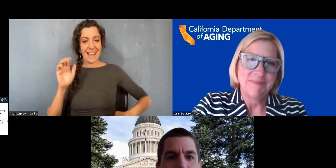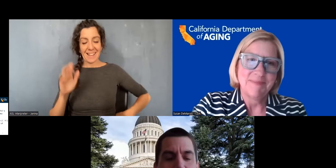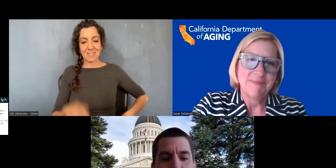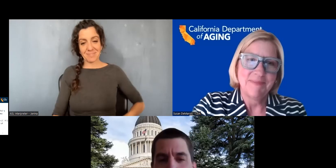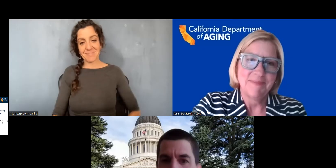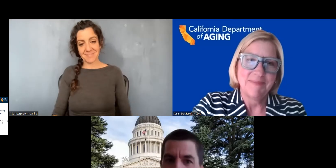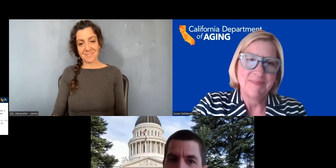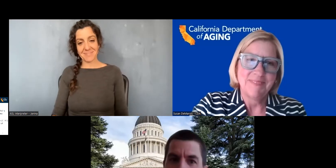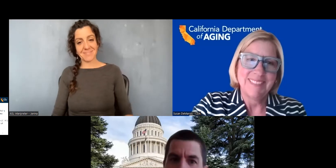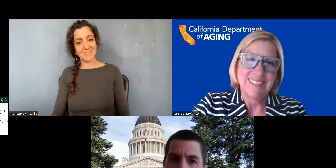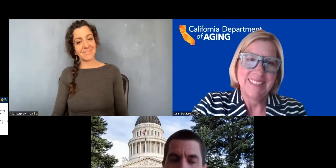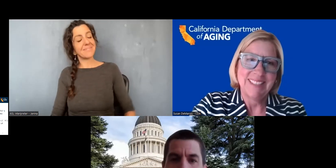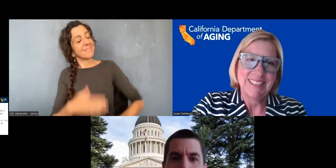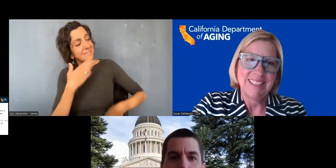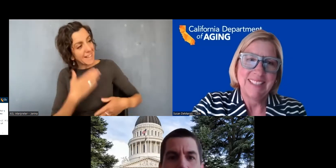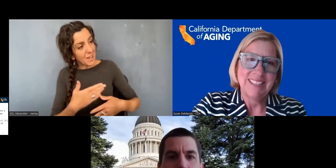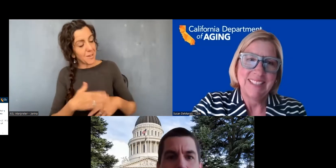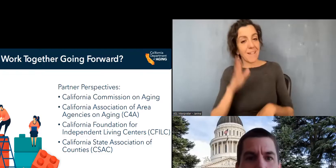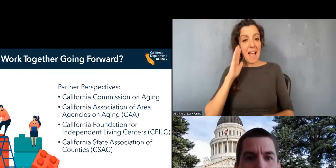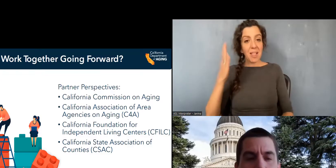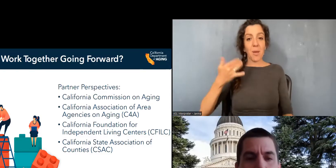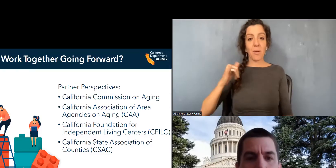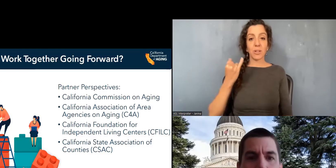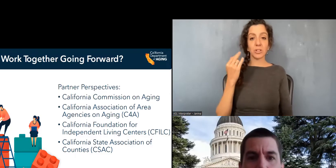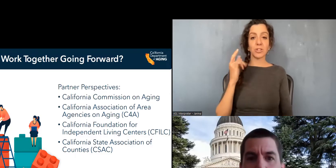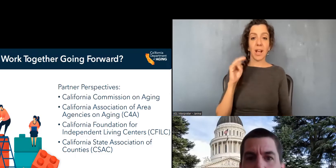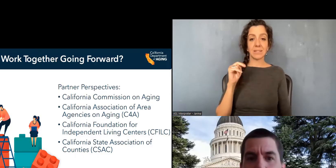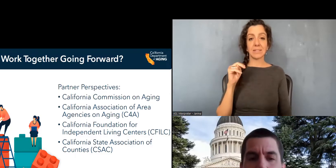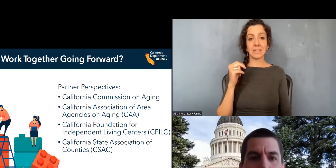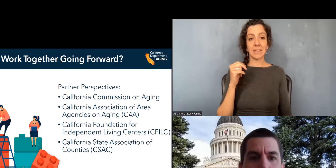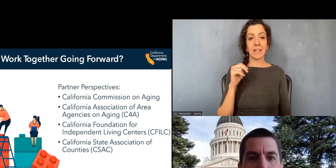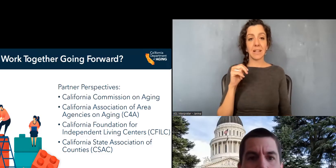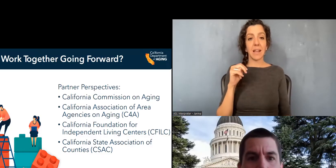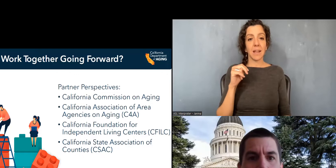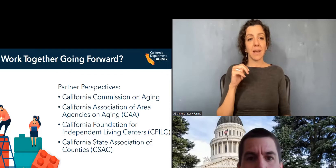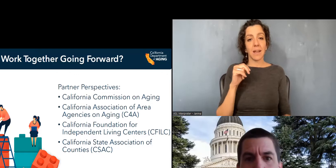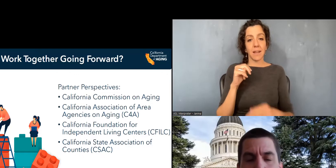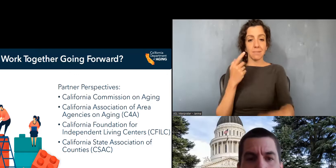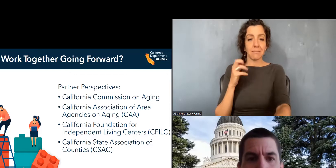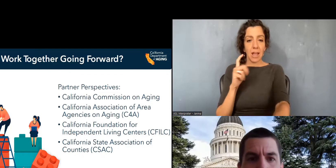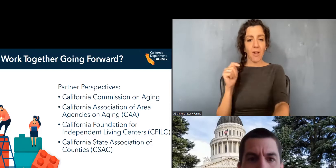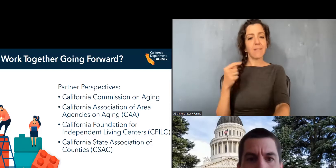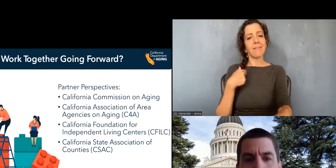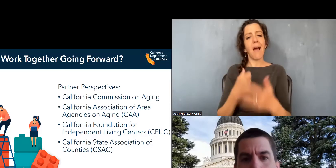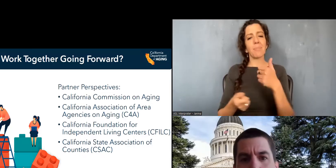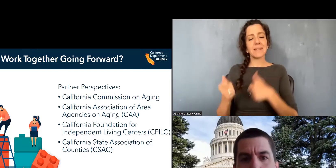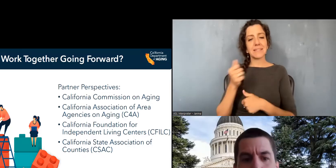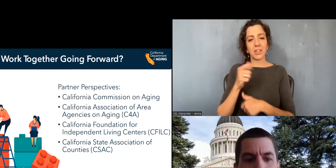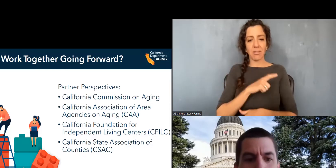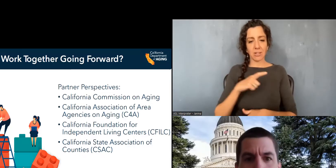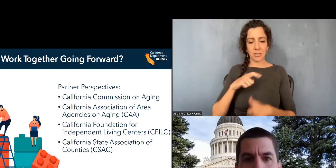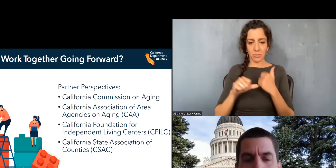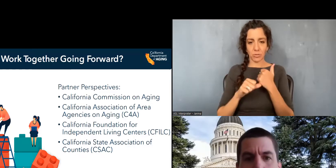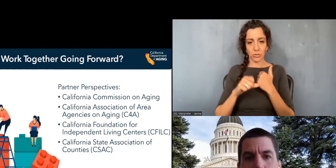Great. Thank you, Director DeMorris. Hi, everyone. Justin Garrett. I'm a senior legislative representative with the California State Association of Counties. I work on the